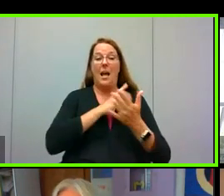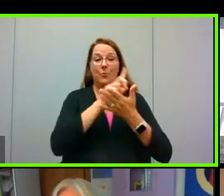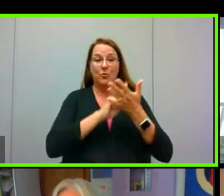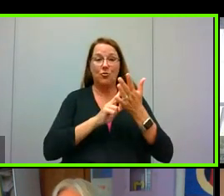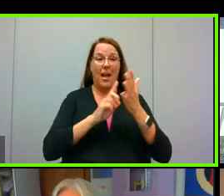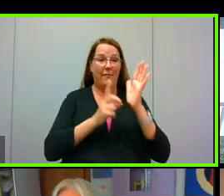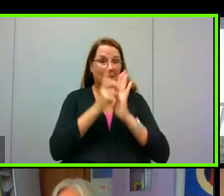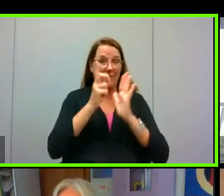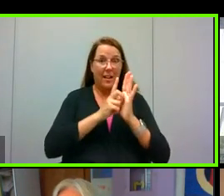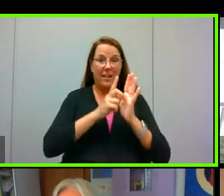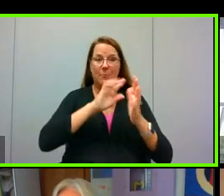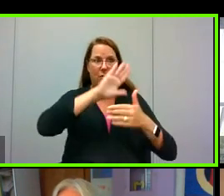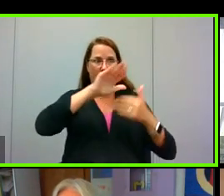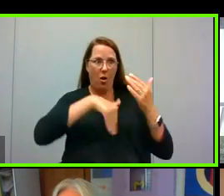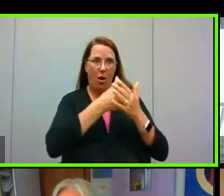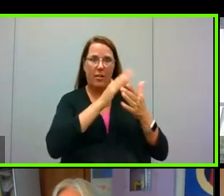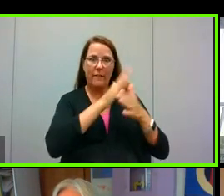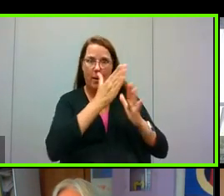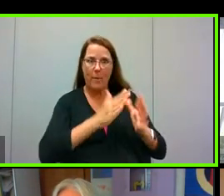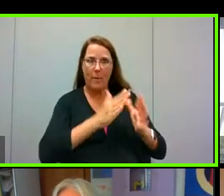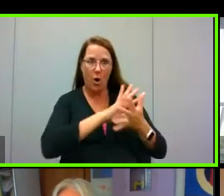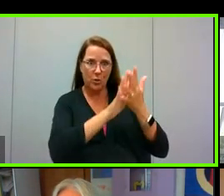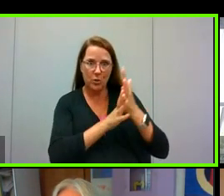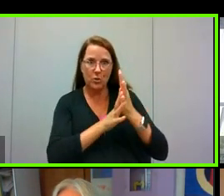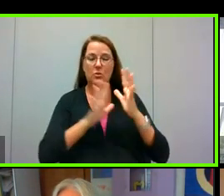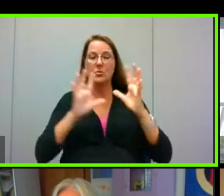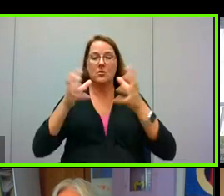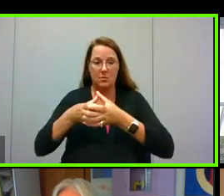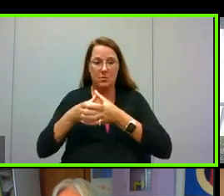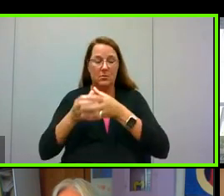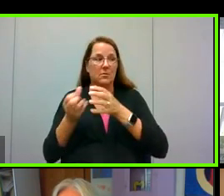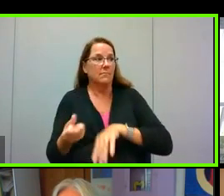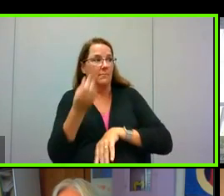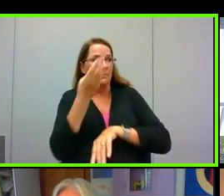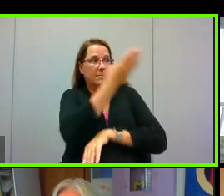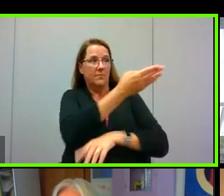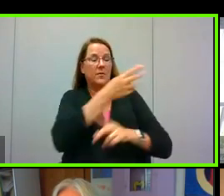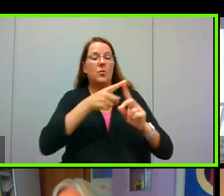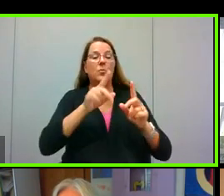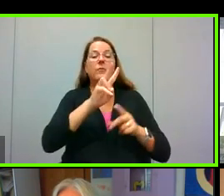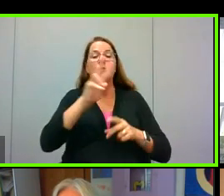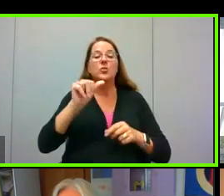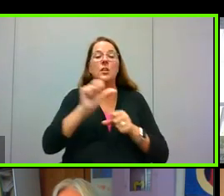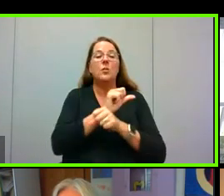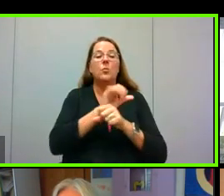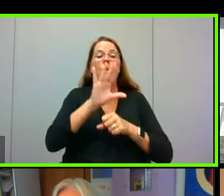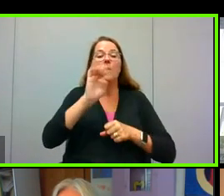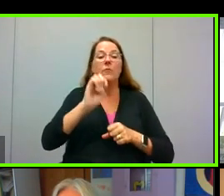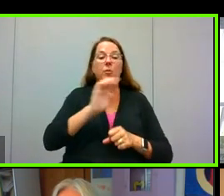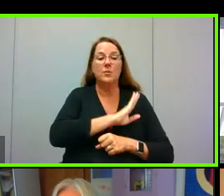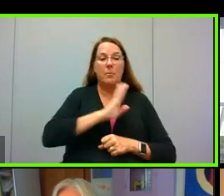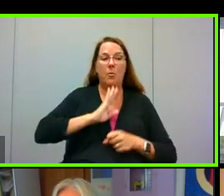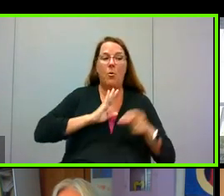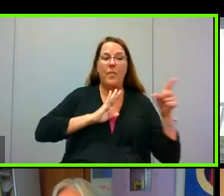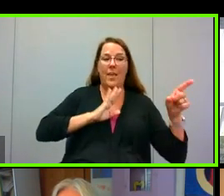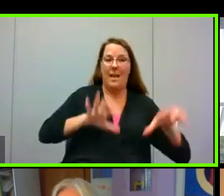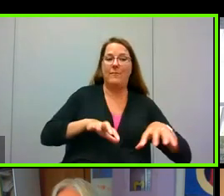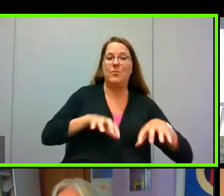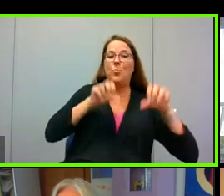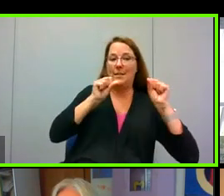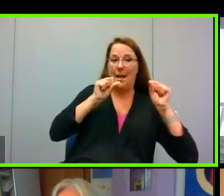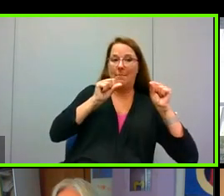workforce partners, the draft was submitted to the Virginia Workforce Board for them to adopt it because that is a requirement